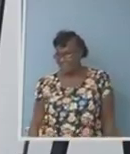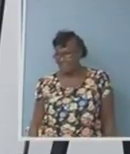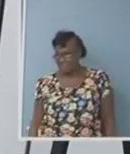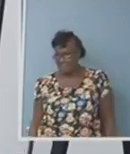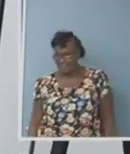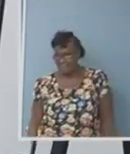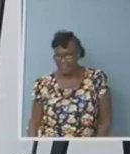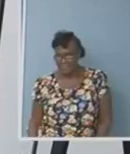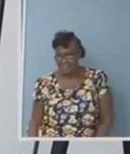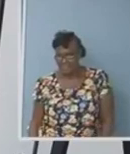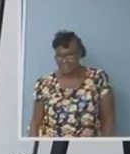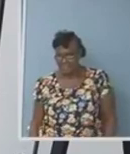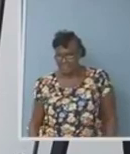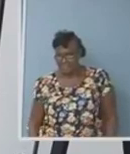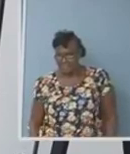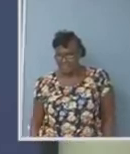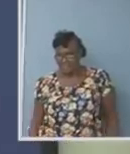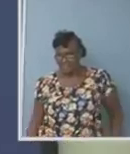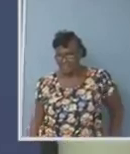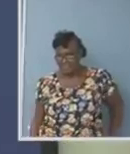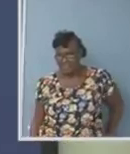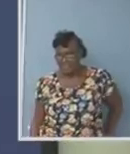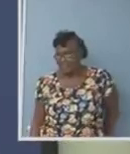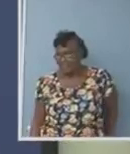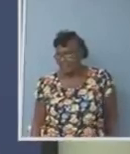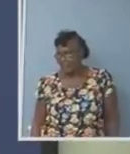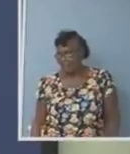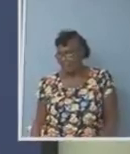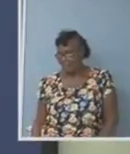Well, thank you for your concern.